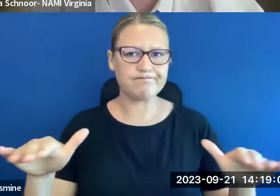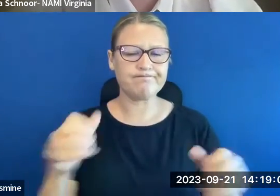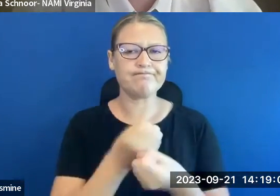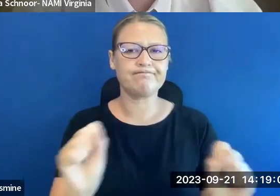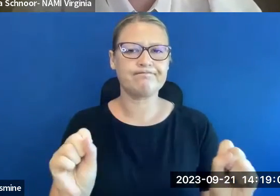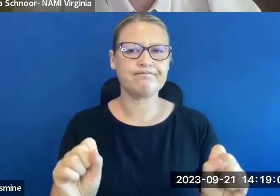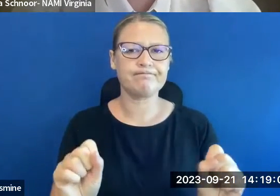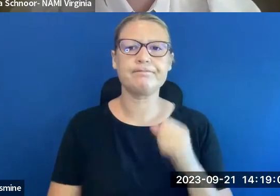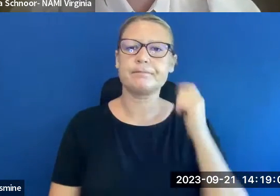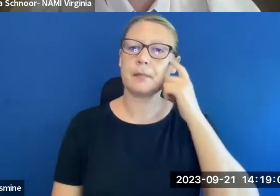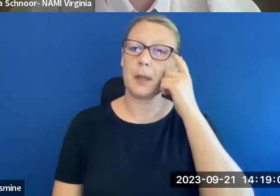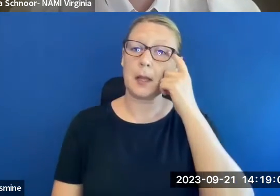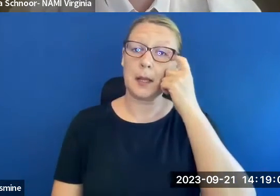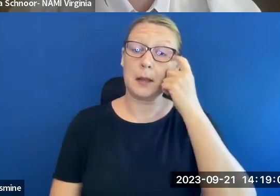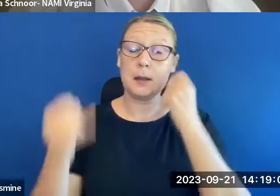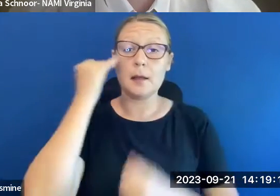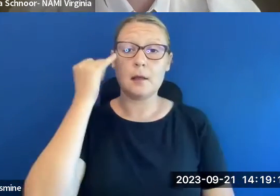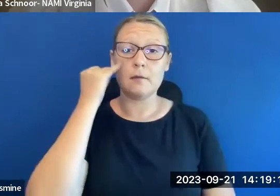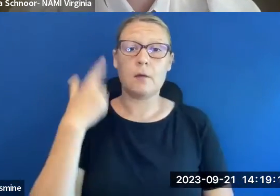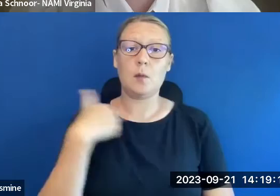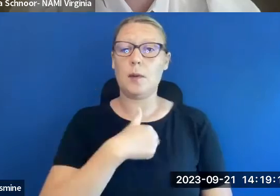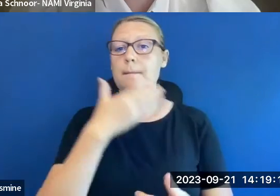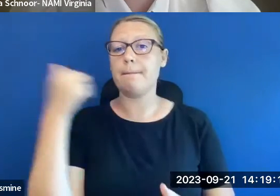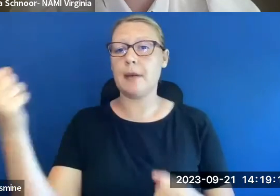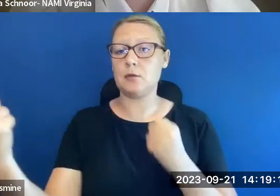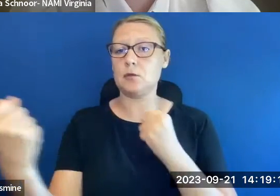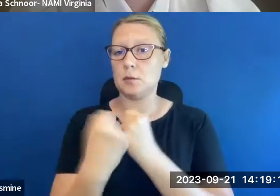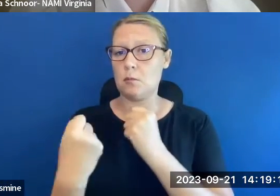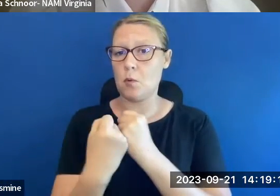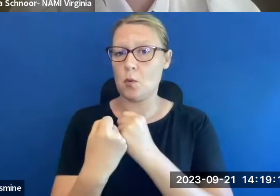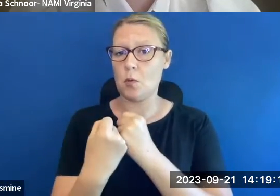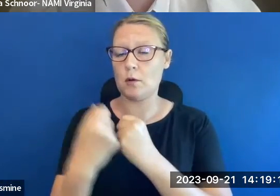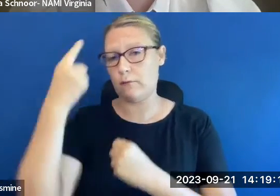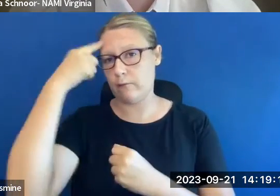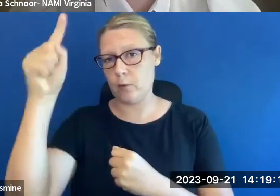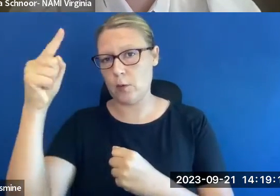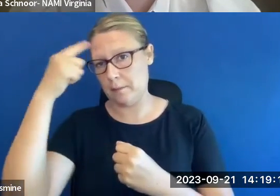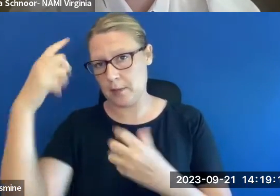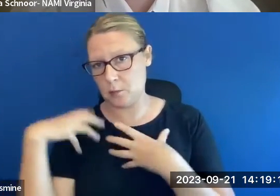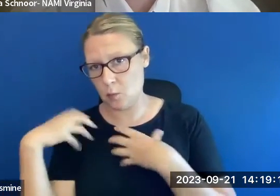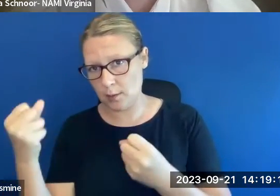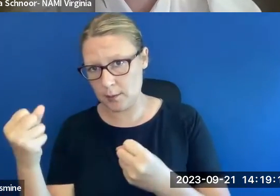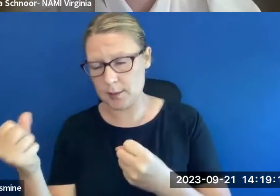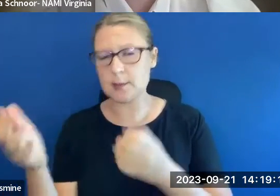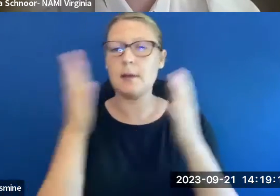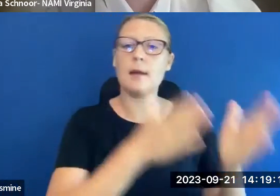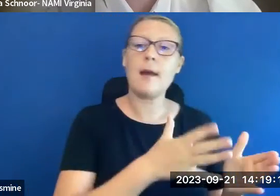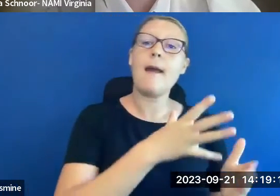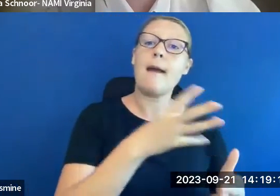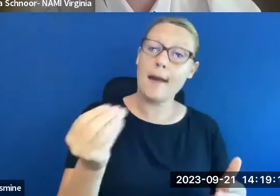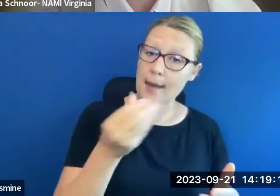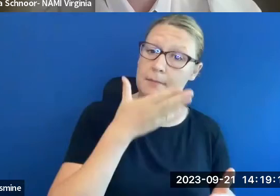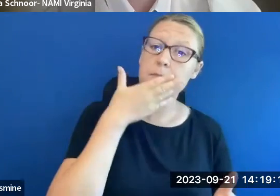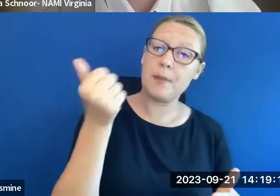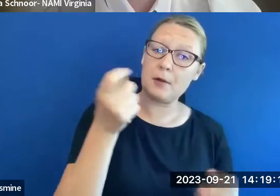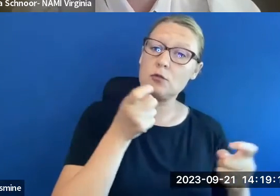Because if we had better supports for mental wellness and better control with guns, then we would have less